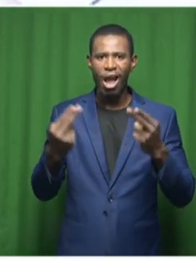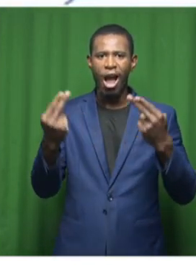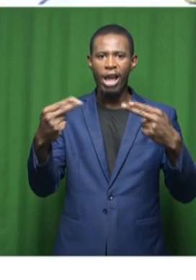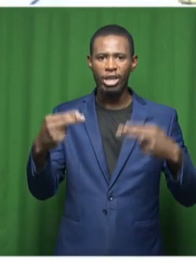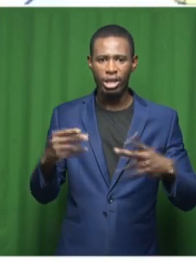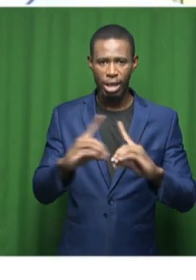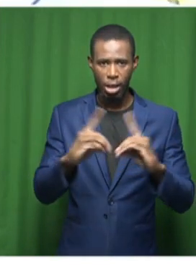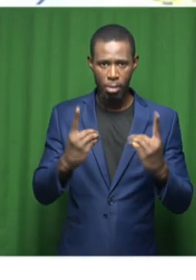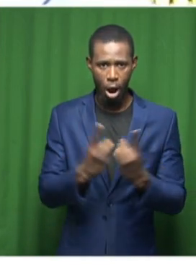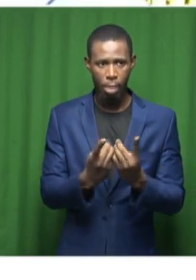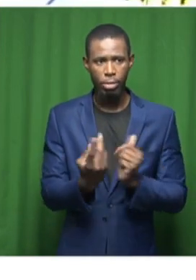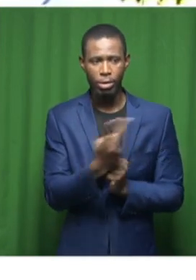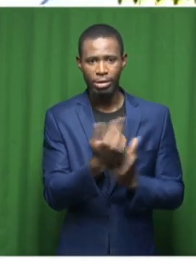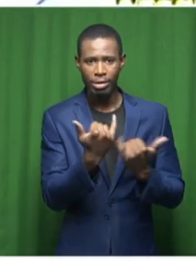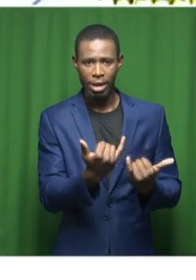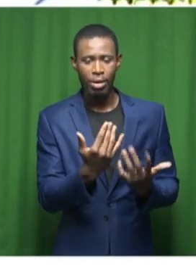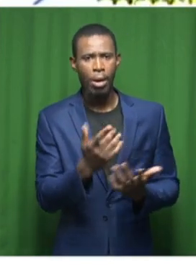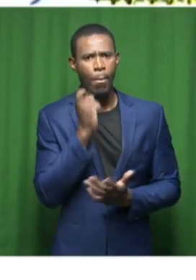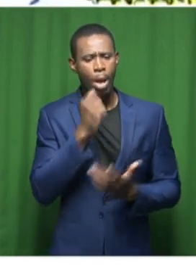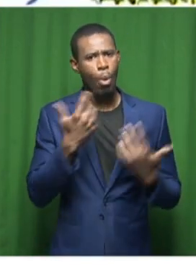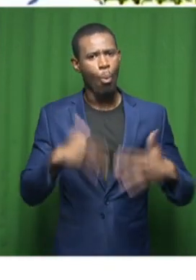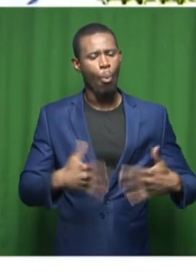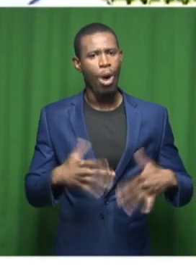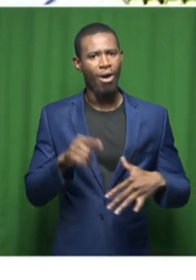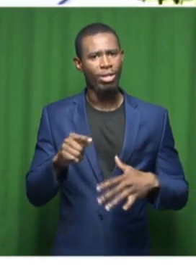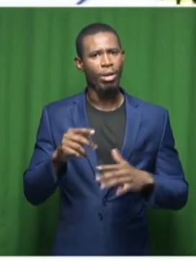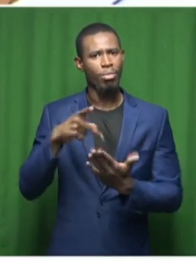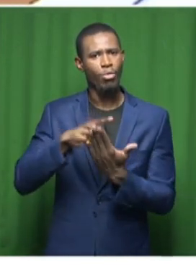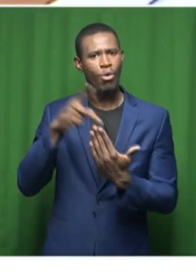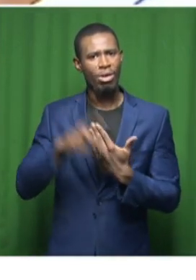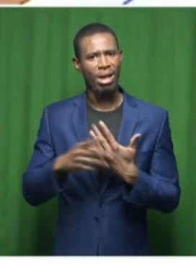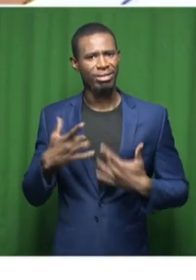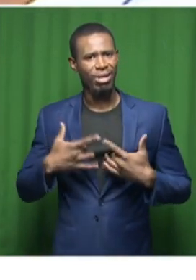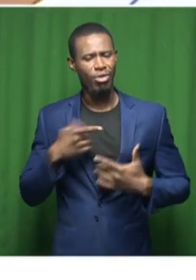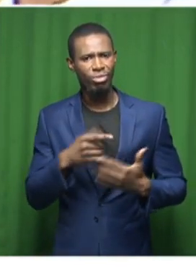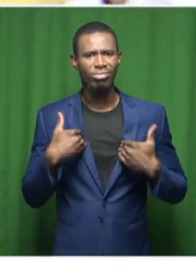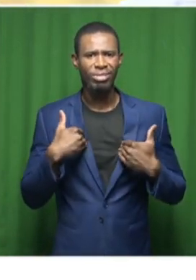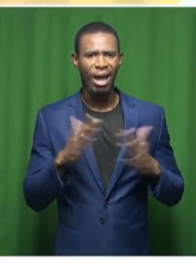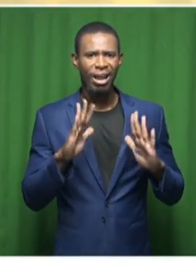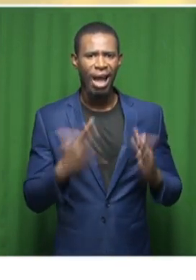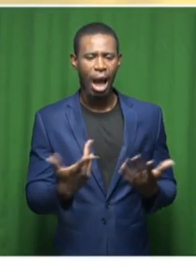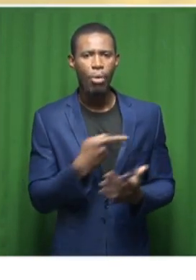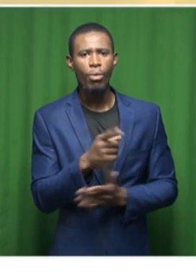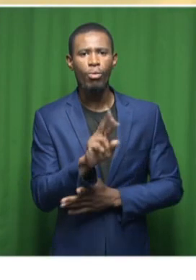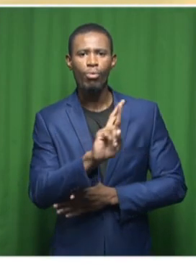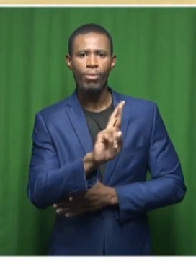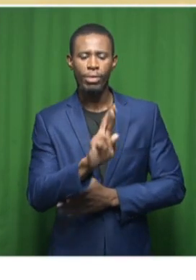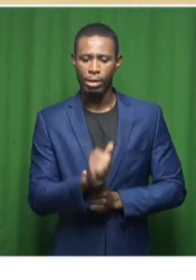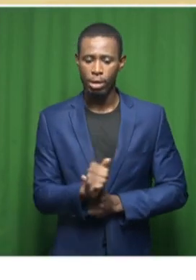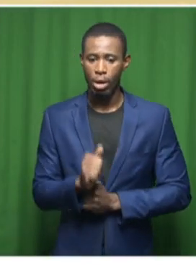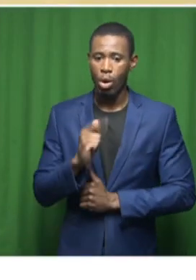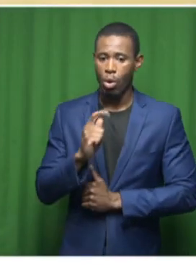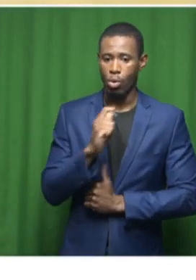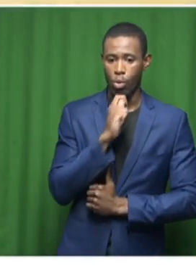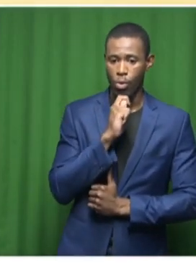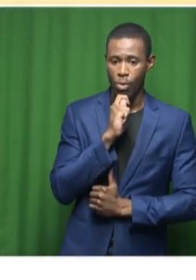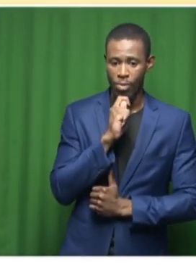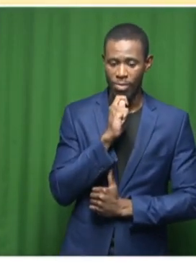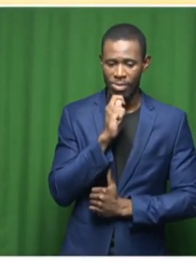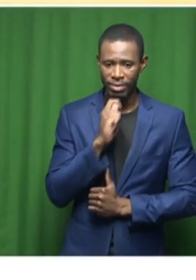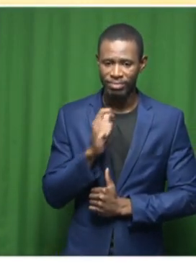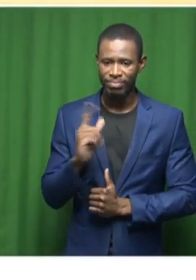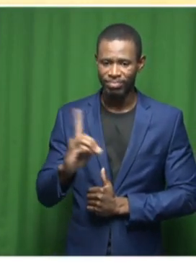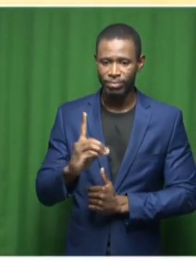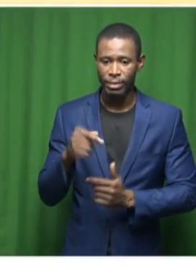Gentlemen, quite an exciting project. How did you start work on this, Refilwe? Good morning, Desiree. So this